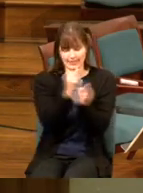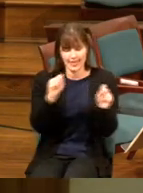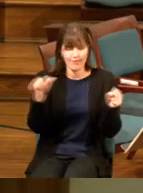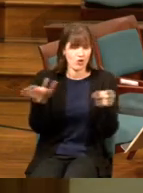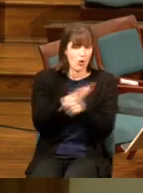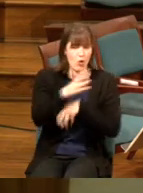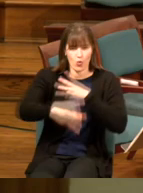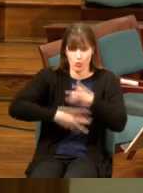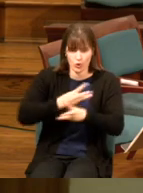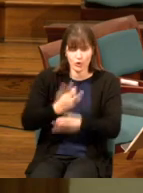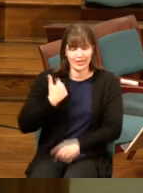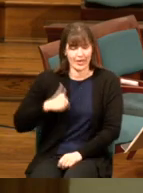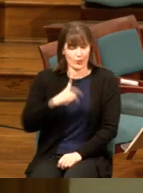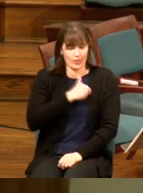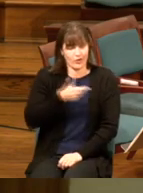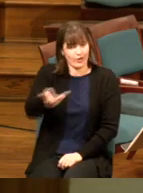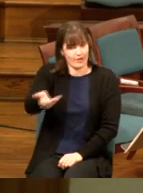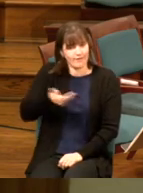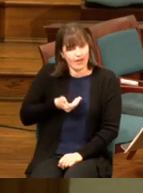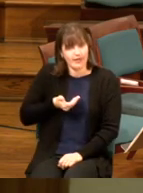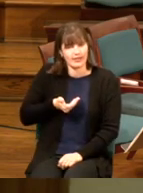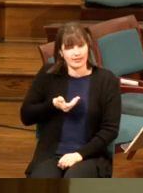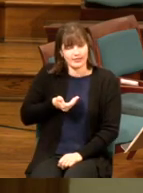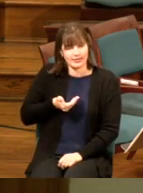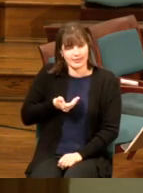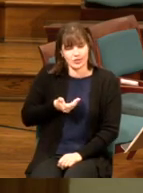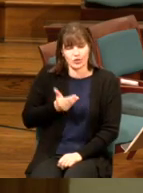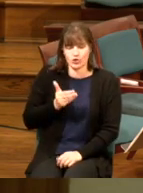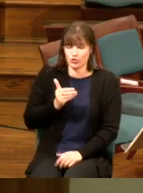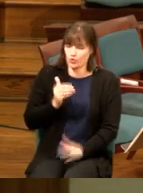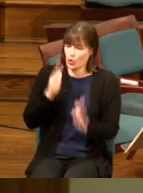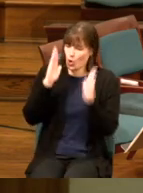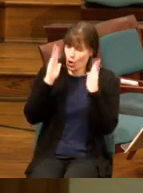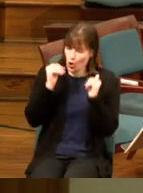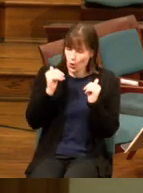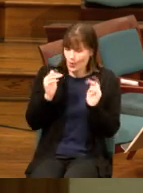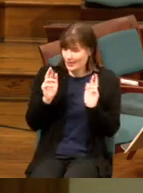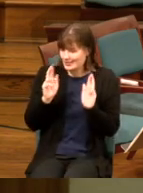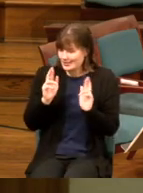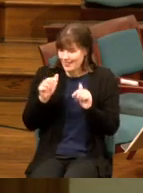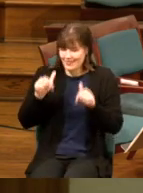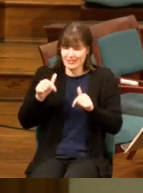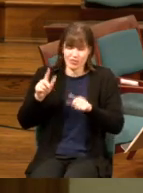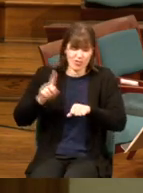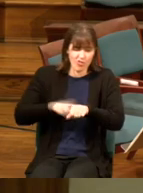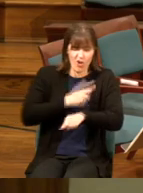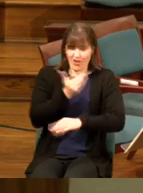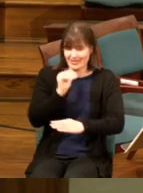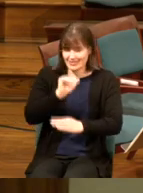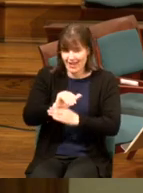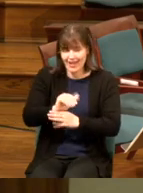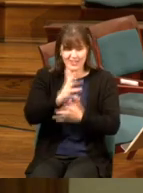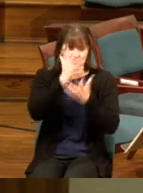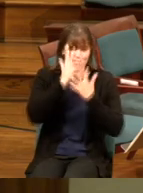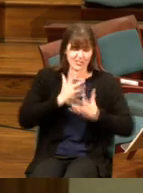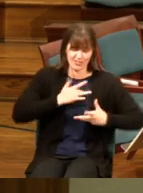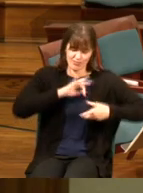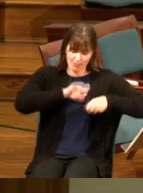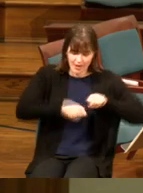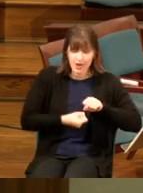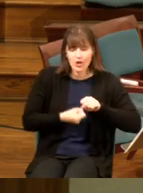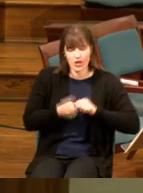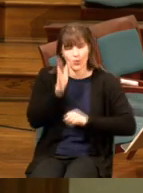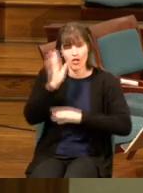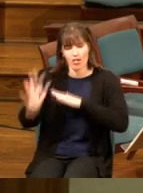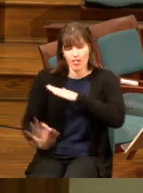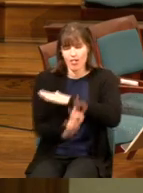have been invited to hope that out of this long night of despair, the dawn of justice will